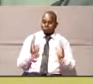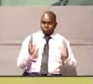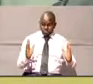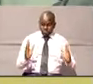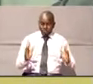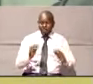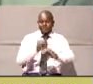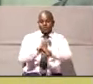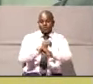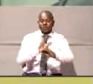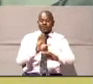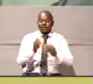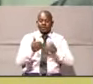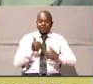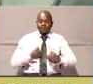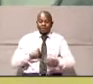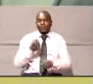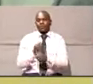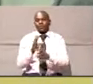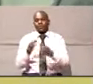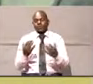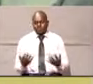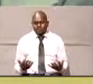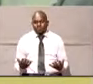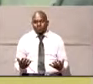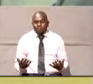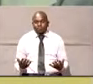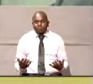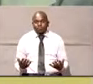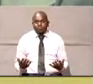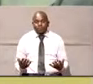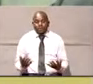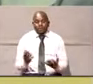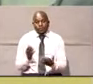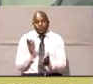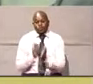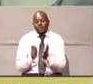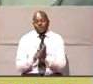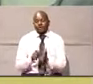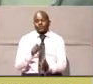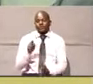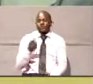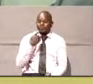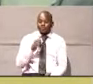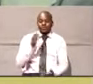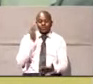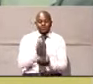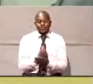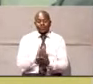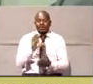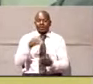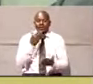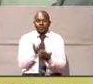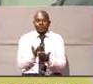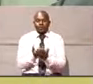to protect their interest, in actual fact, what he was doing was writing to you to say stop processing the applications because